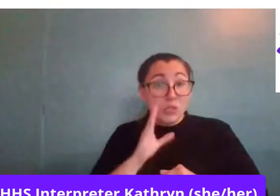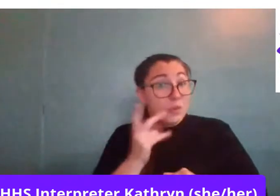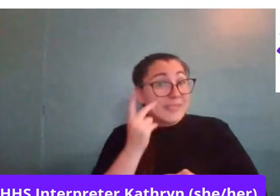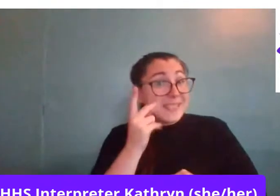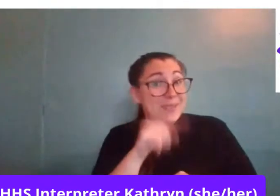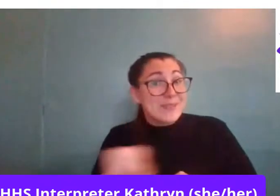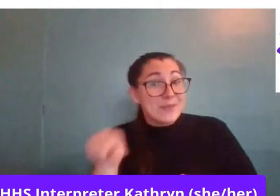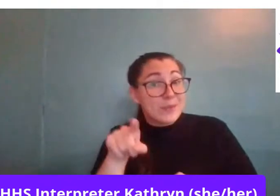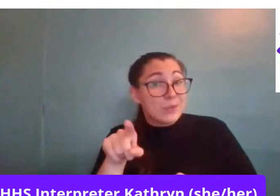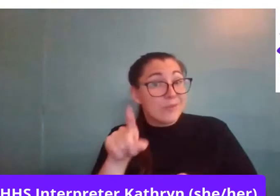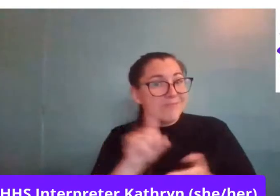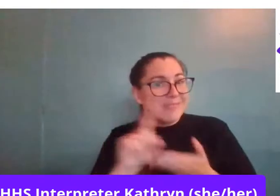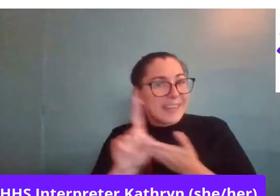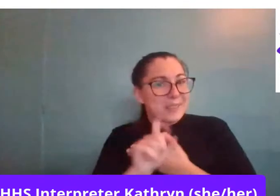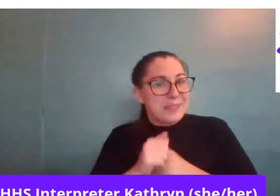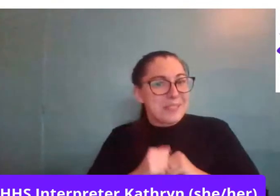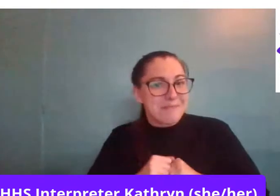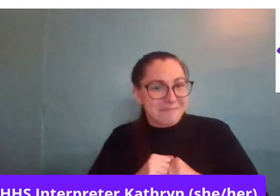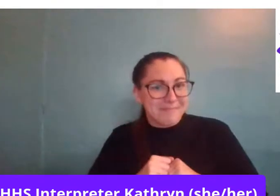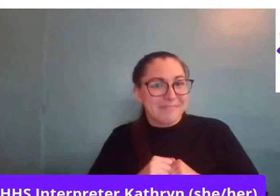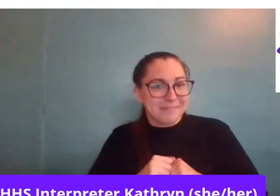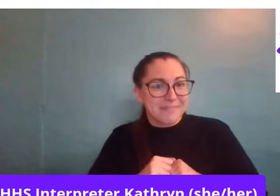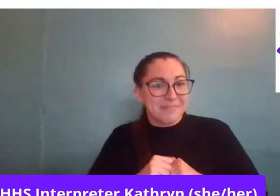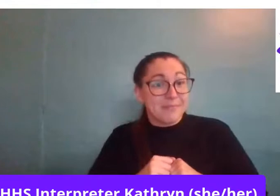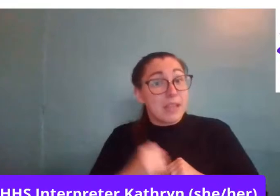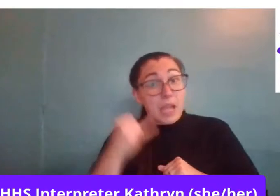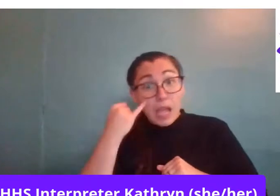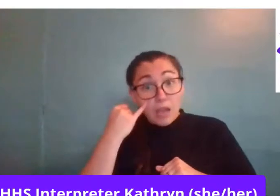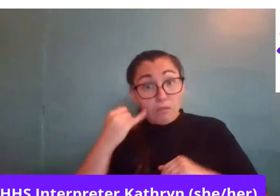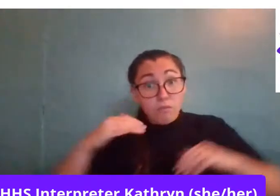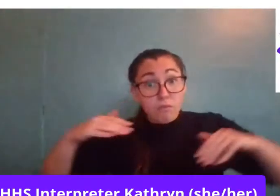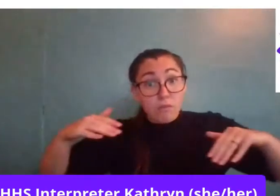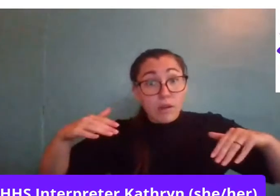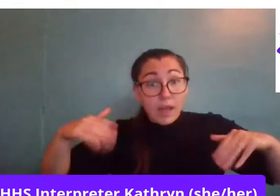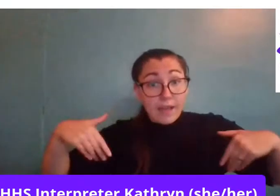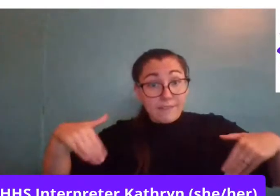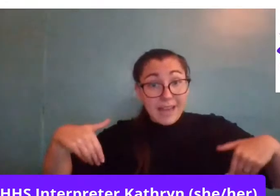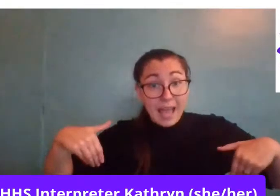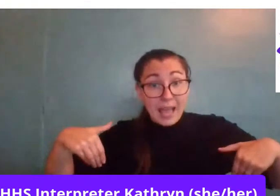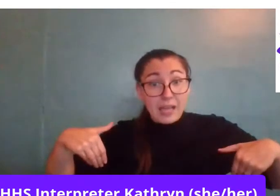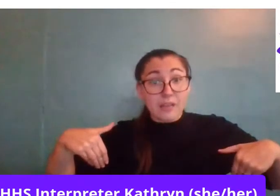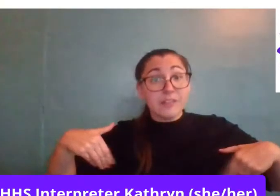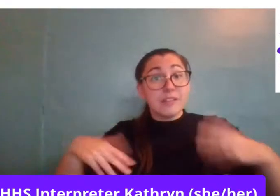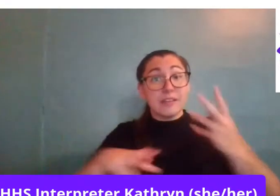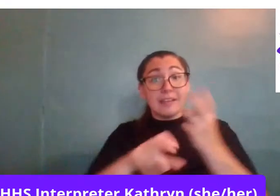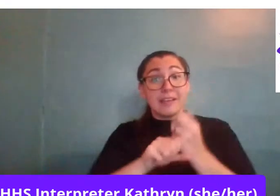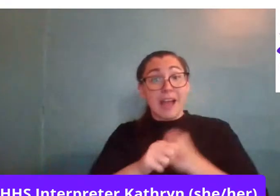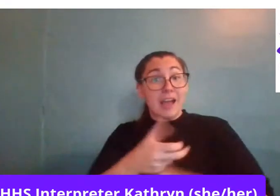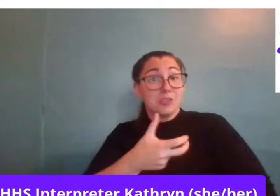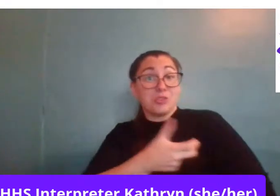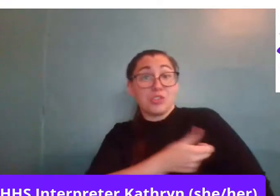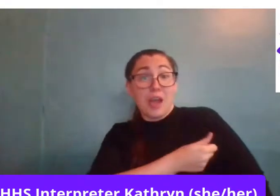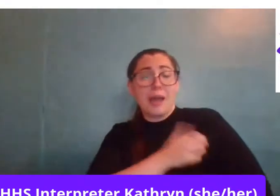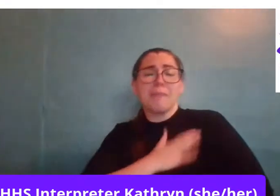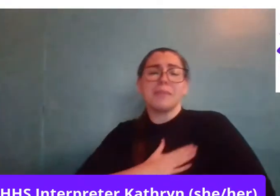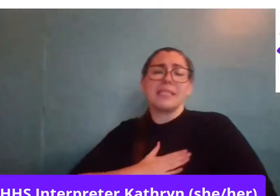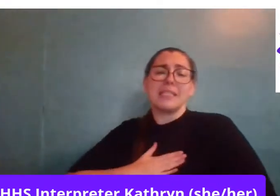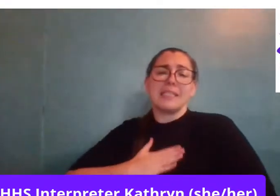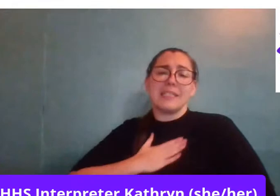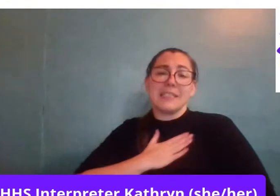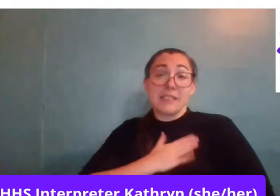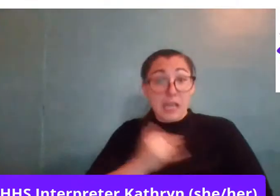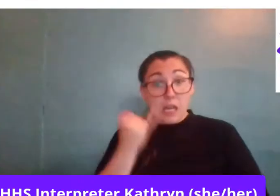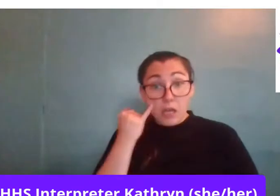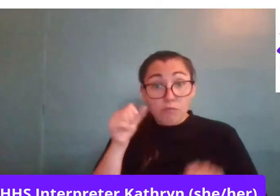next week. And if you have not gotten your shot, please, if you are able to be